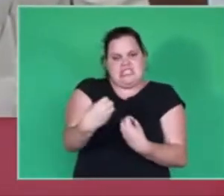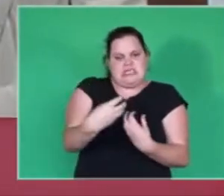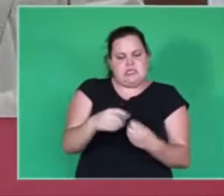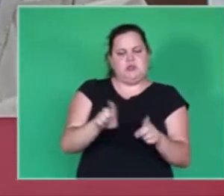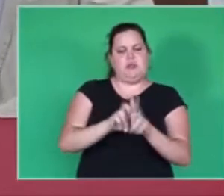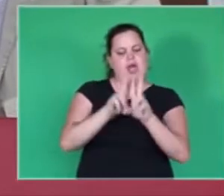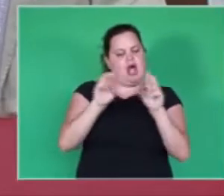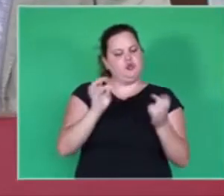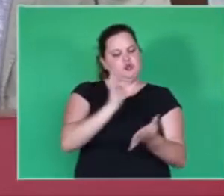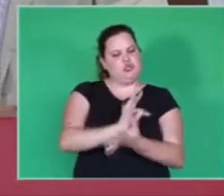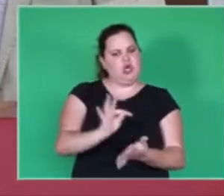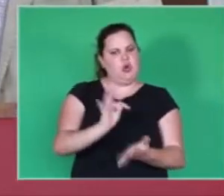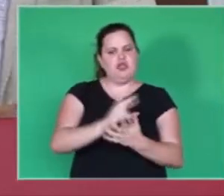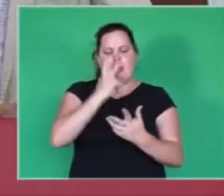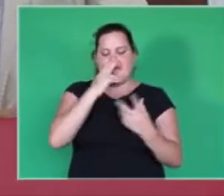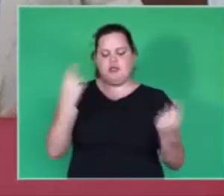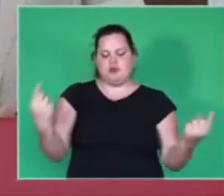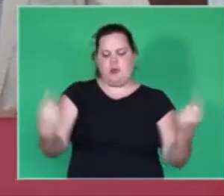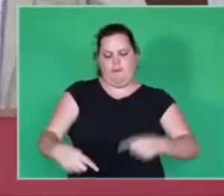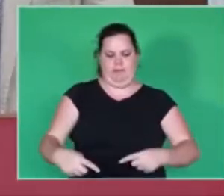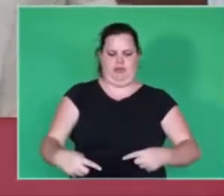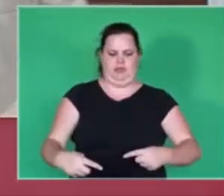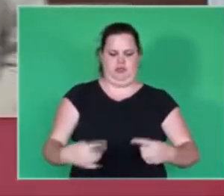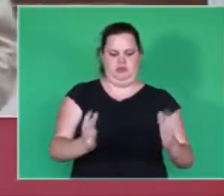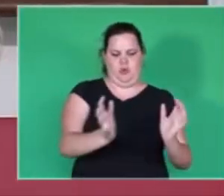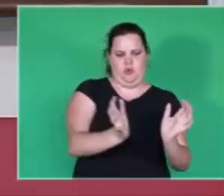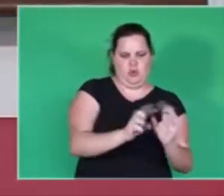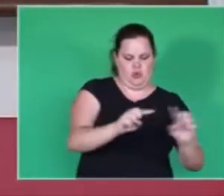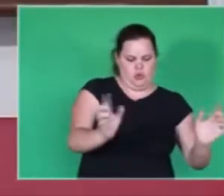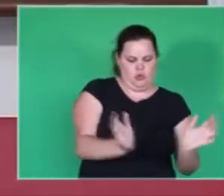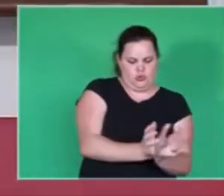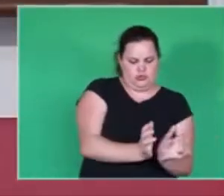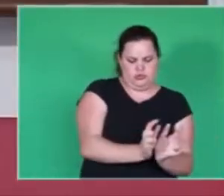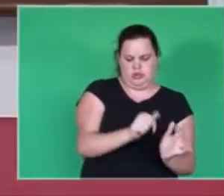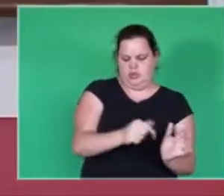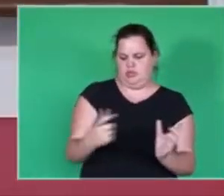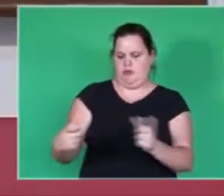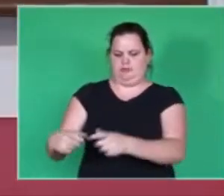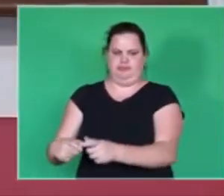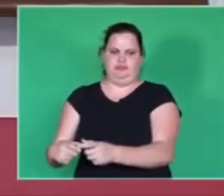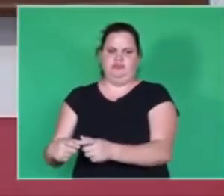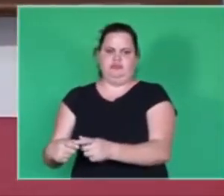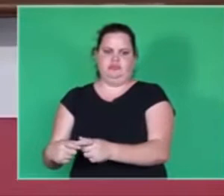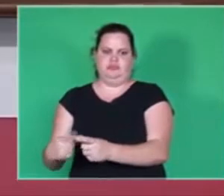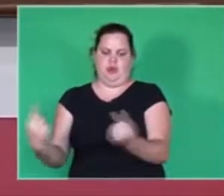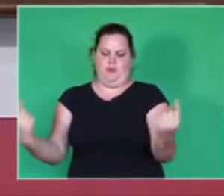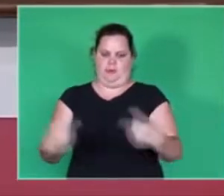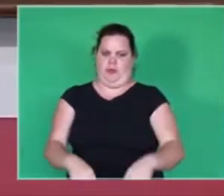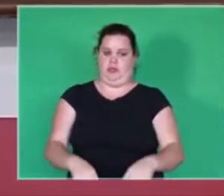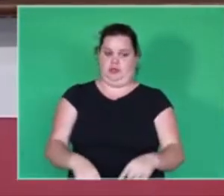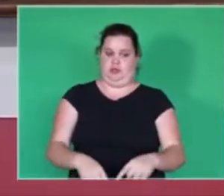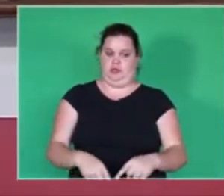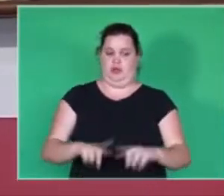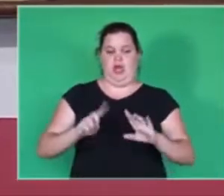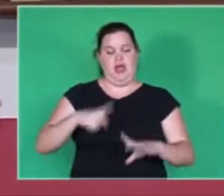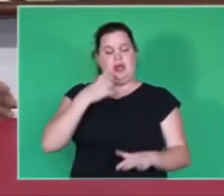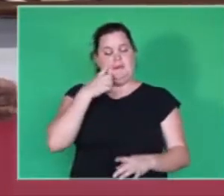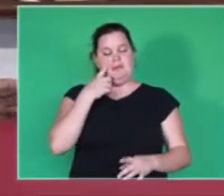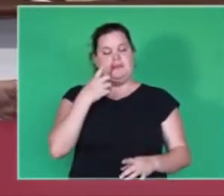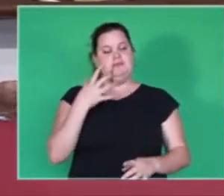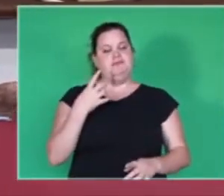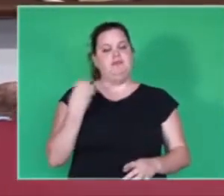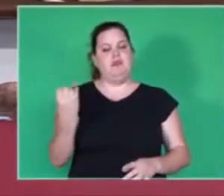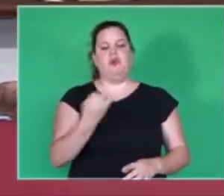theology. They competed with the other ones. What's important for us in